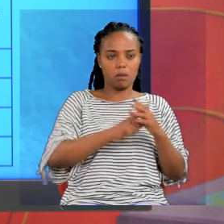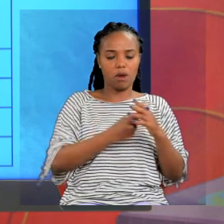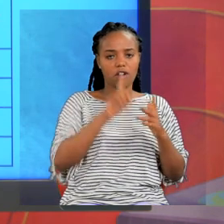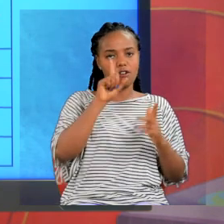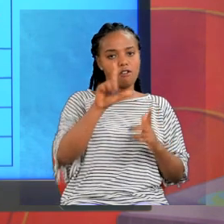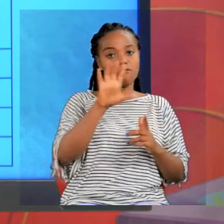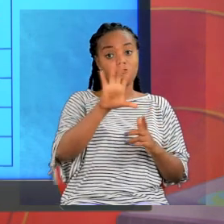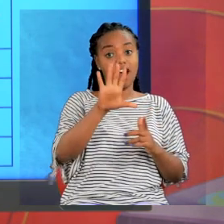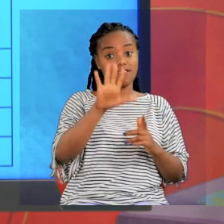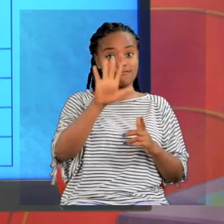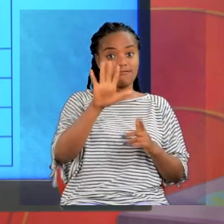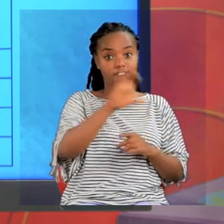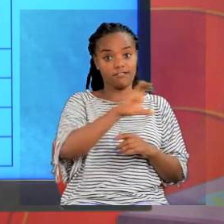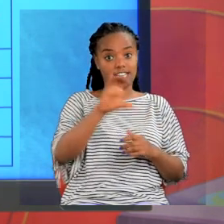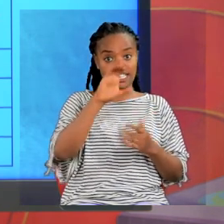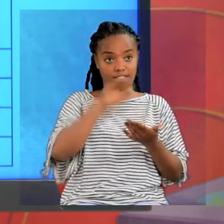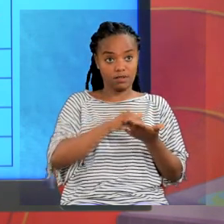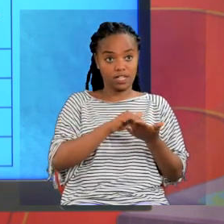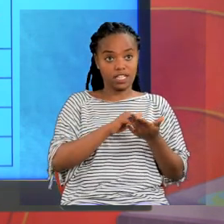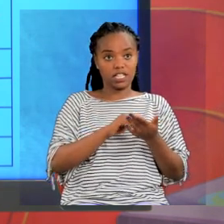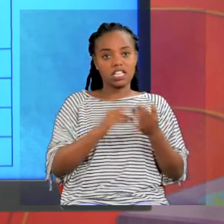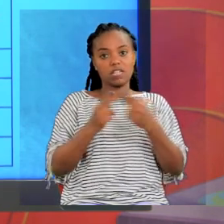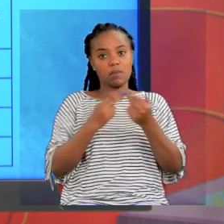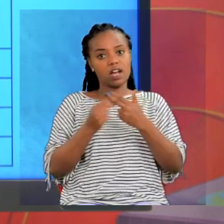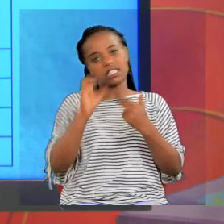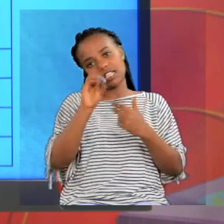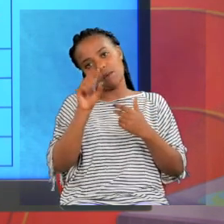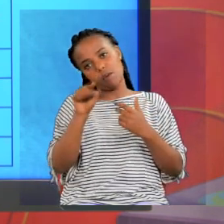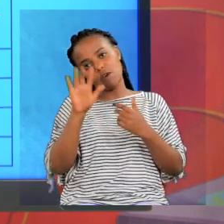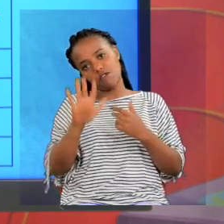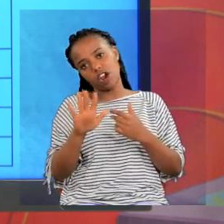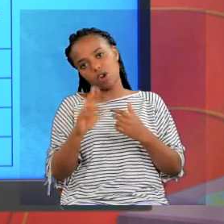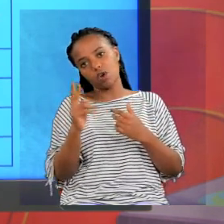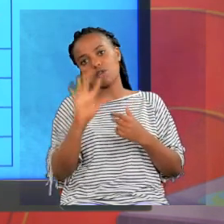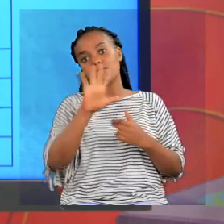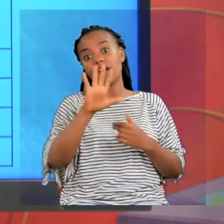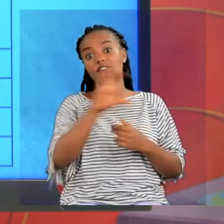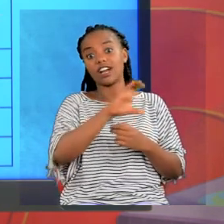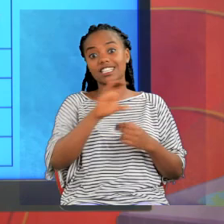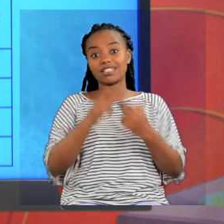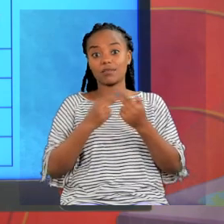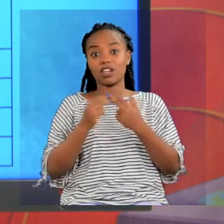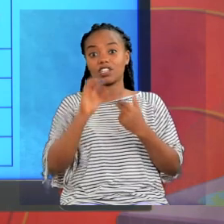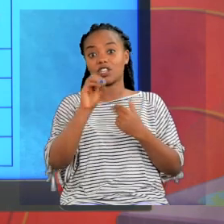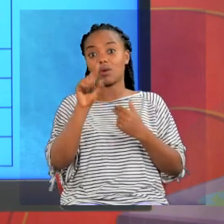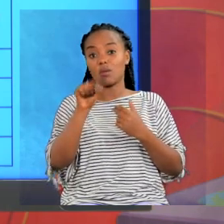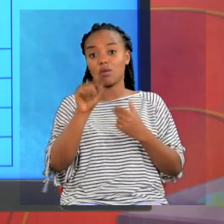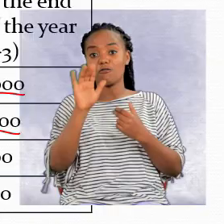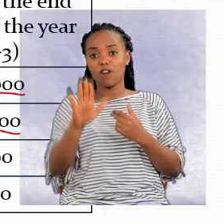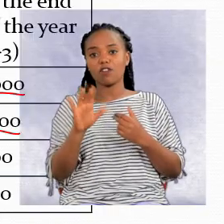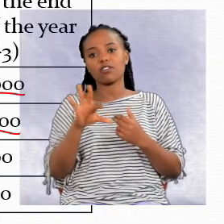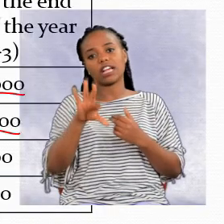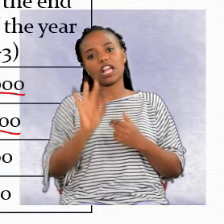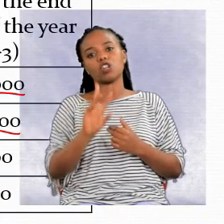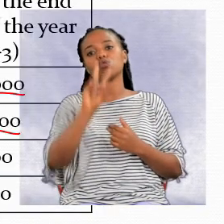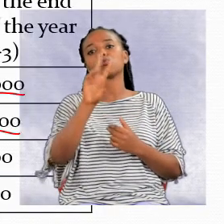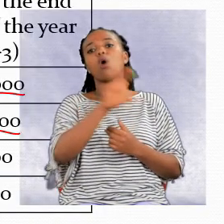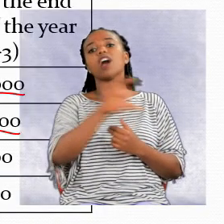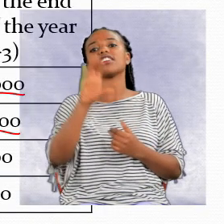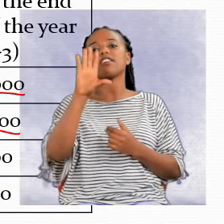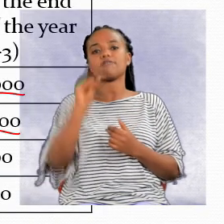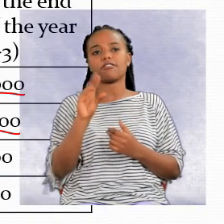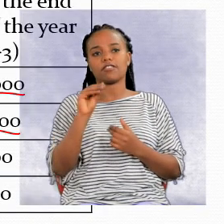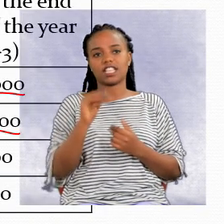500 depreciate by the rate of 50%. So when you multiply these two, you get 250. This is